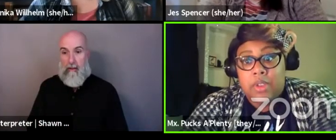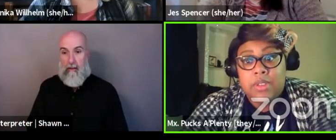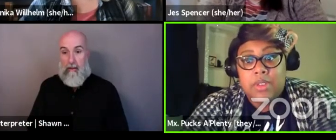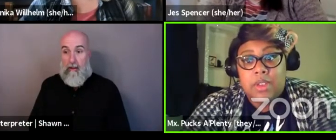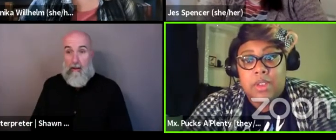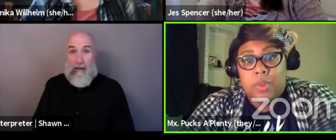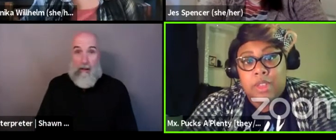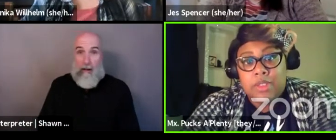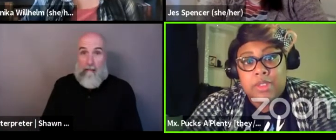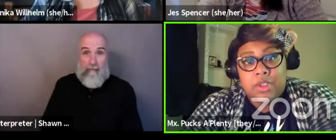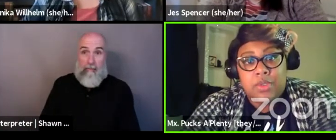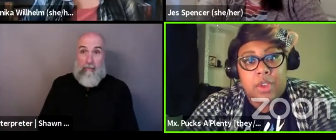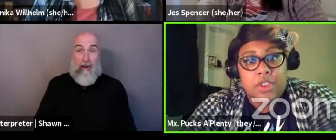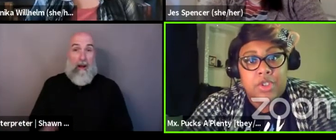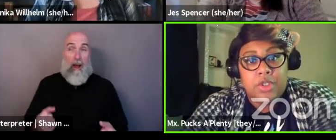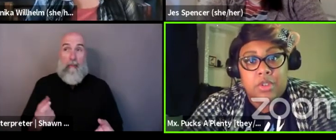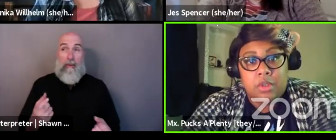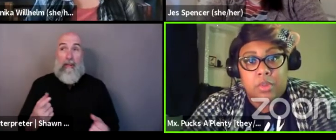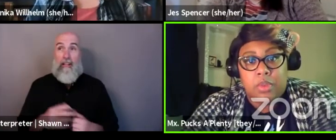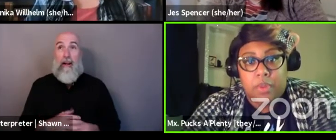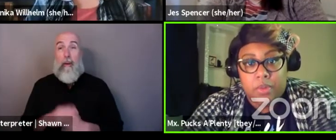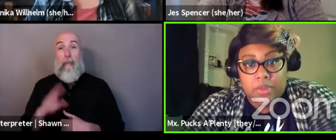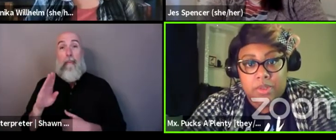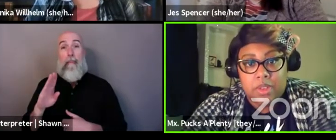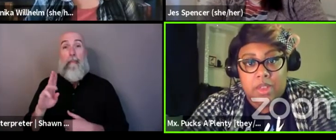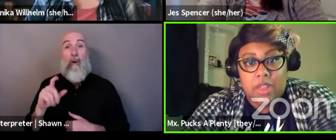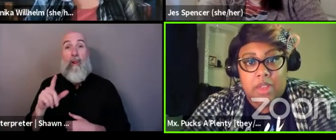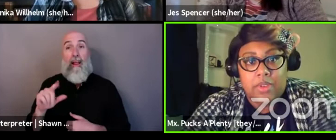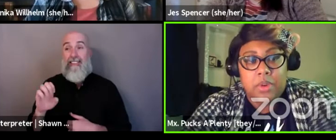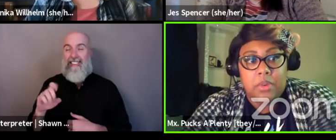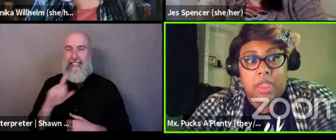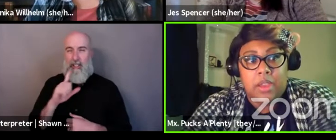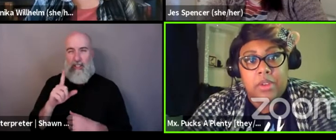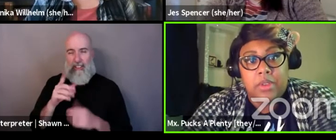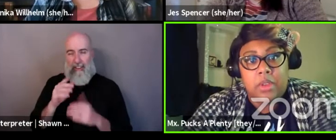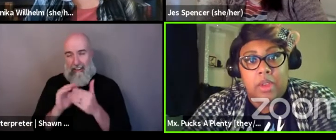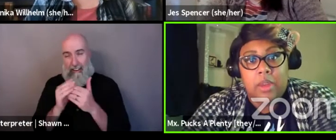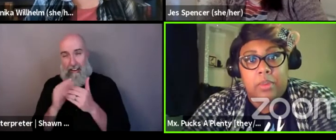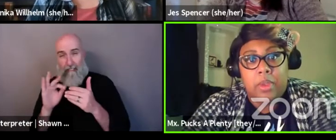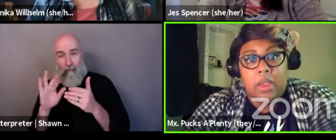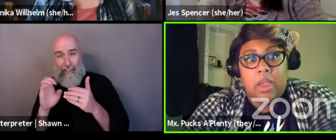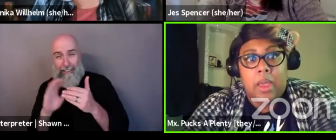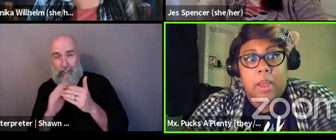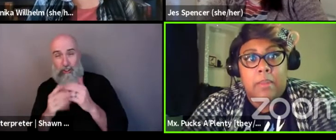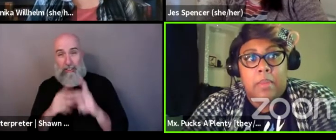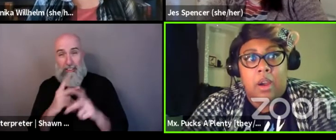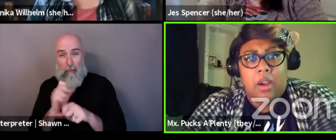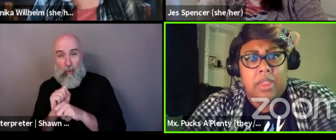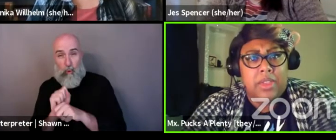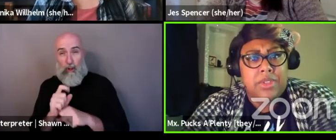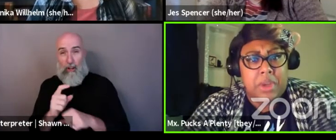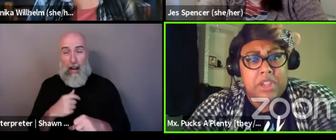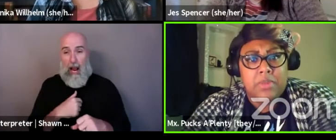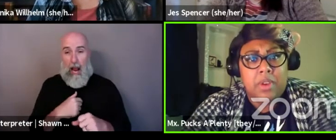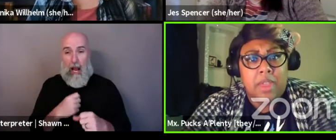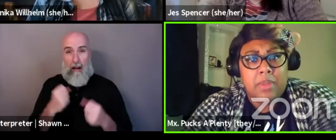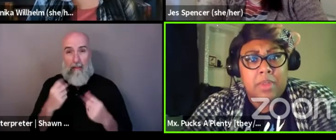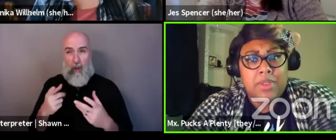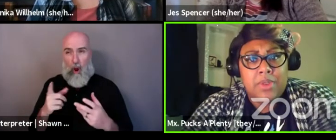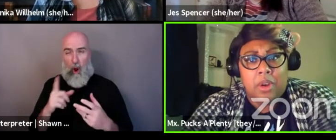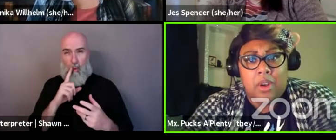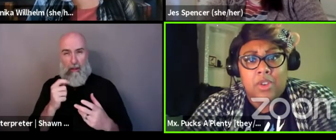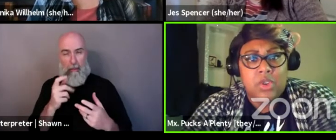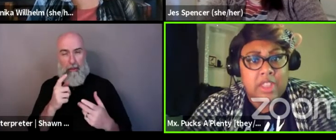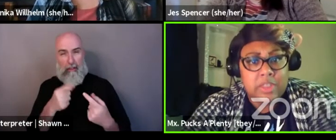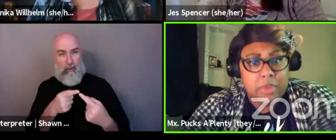lot of us, burlesque is such a fringe group of folks, and a lot of us who are really out here doing the grind are like estranged from our